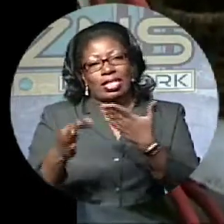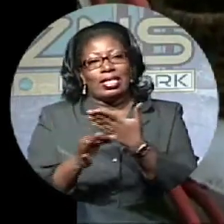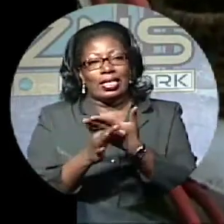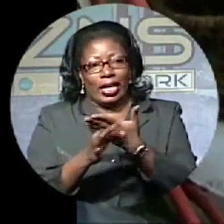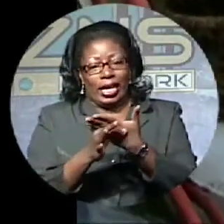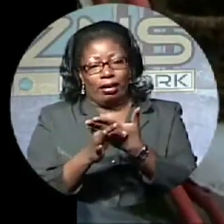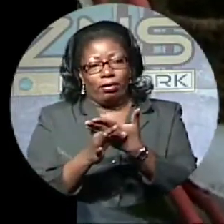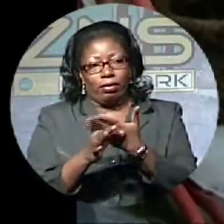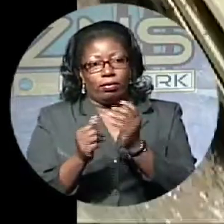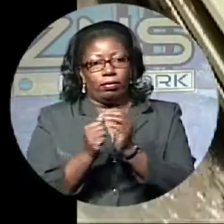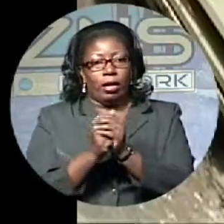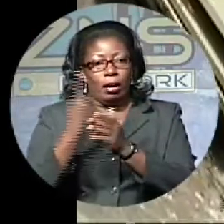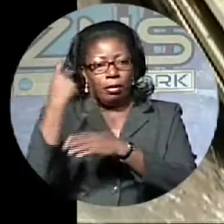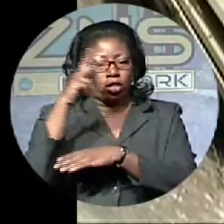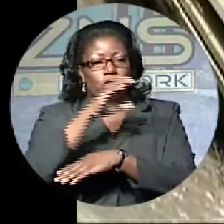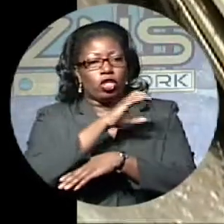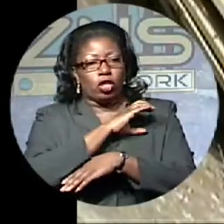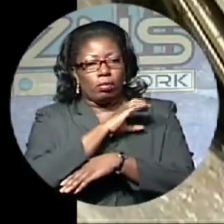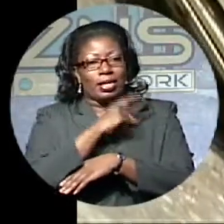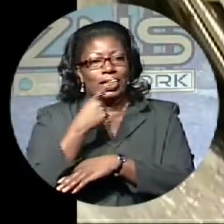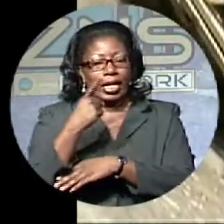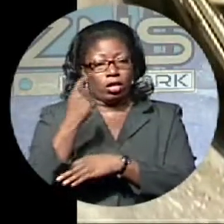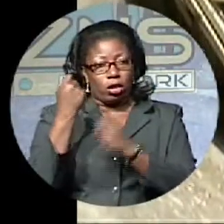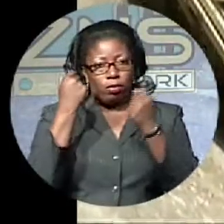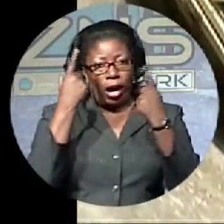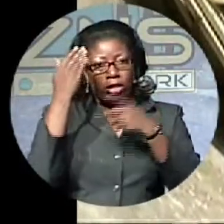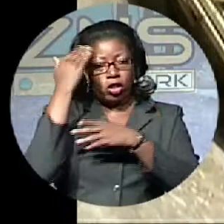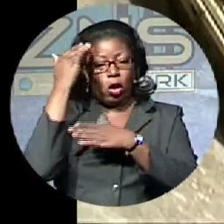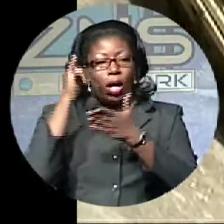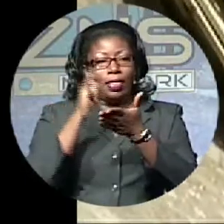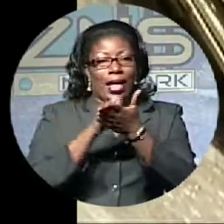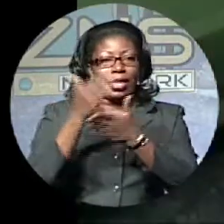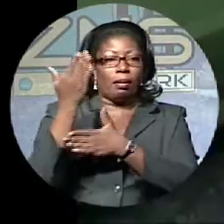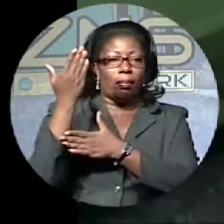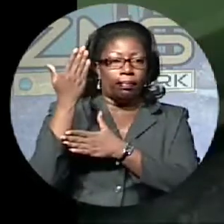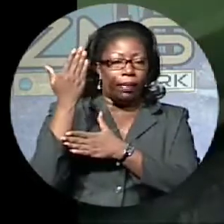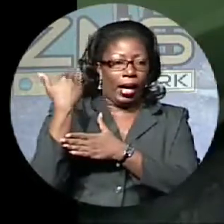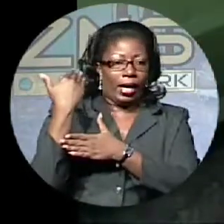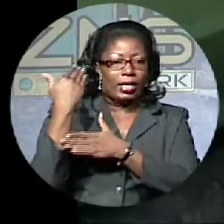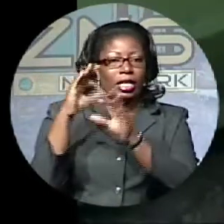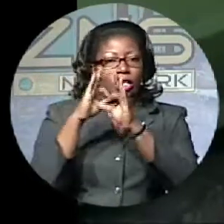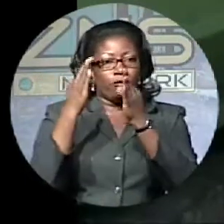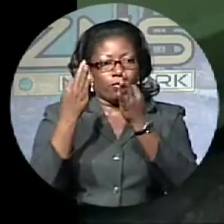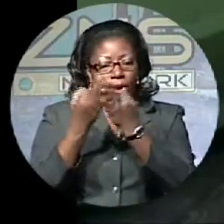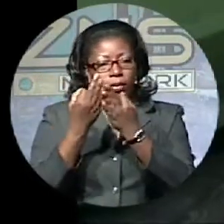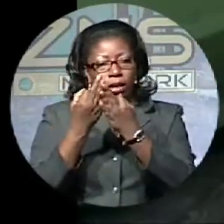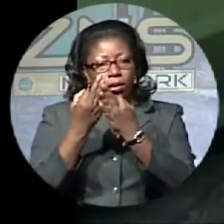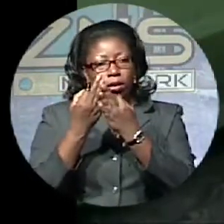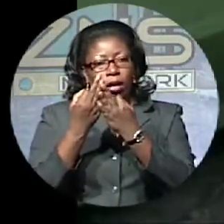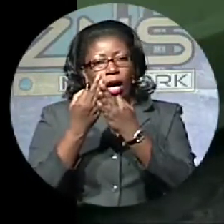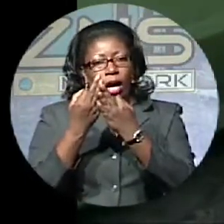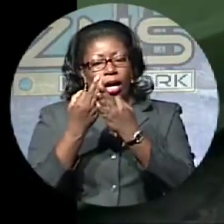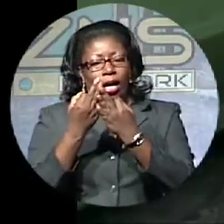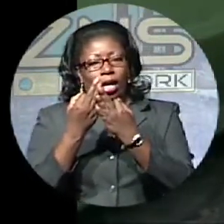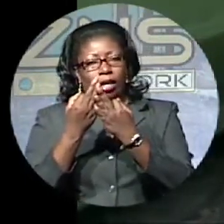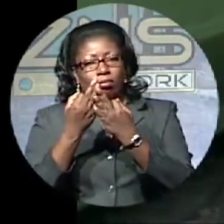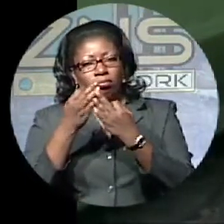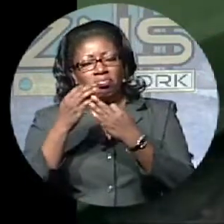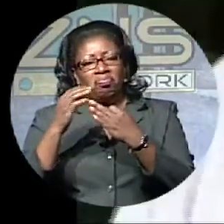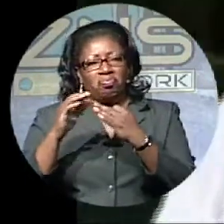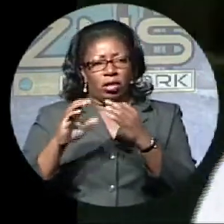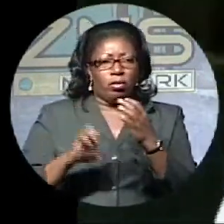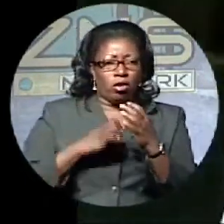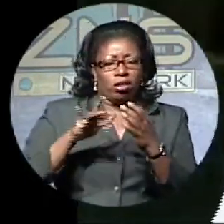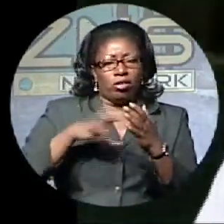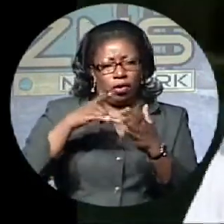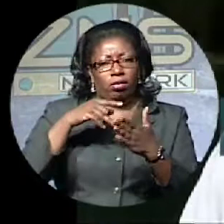hardest hit. But Mr. Chipman says he was surprised to know that the pastor and his family were pretty much in high spirits even after losing so much.